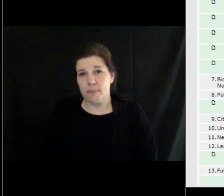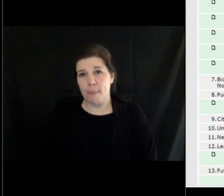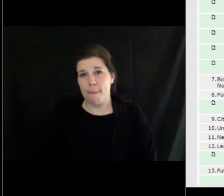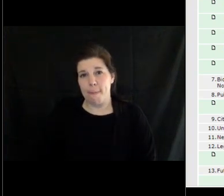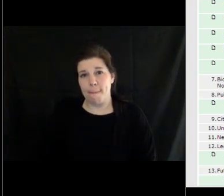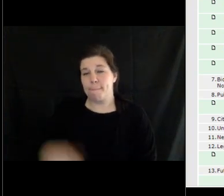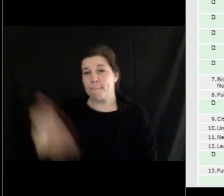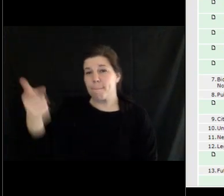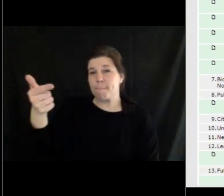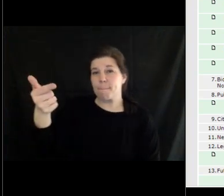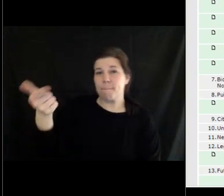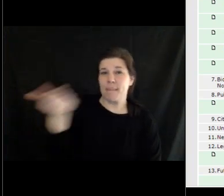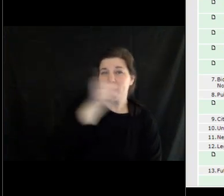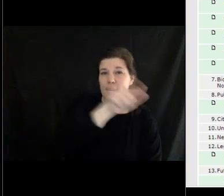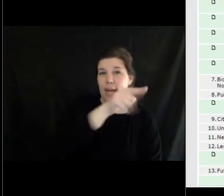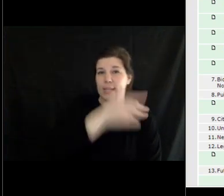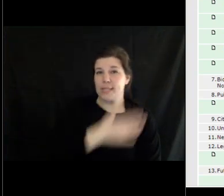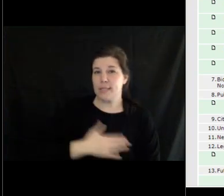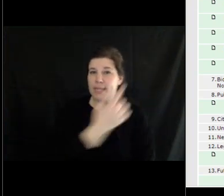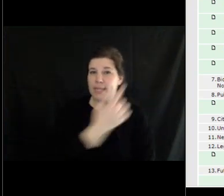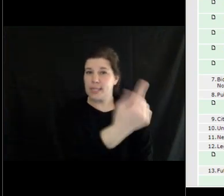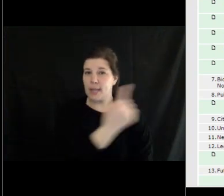Next speaker, please approach the podium.